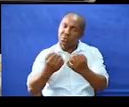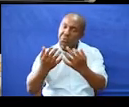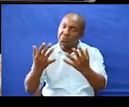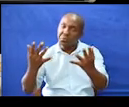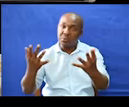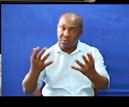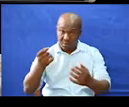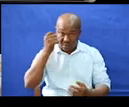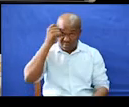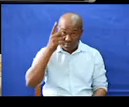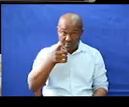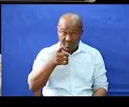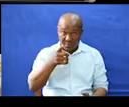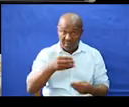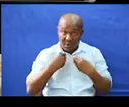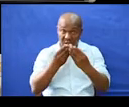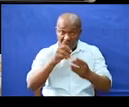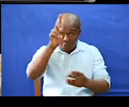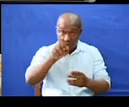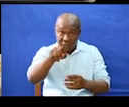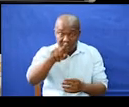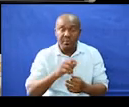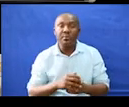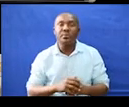clear? Can I give you a question?